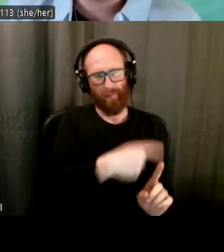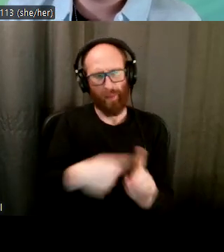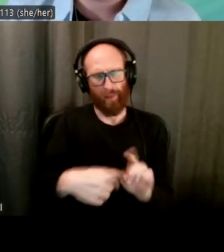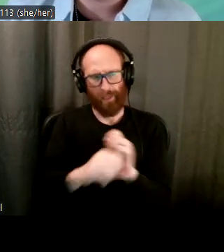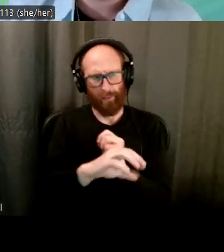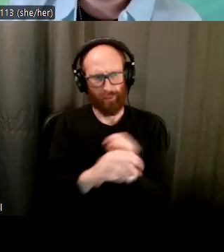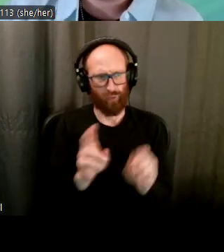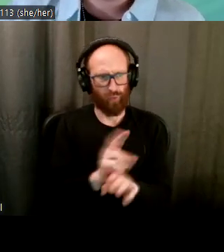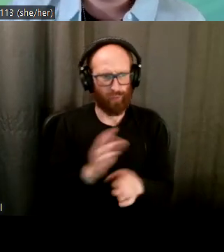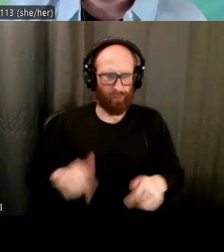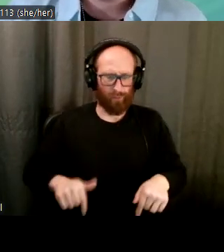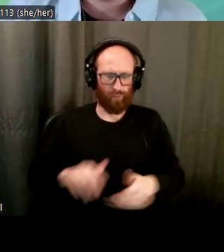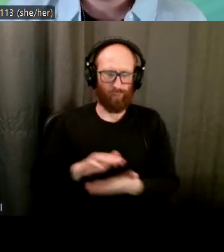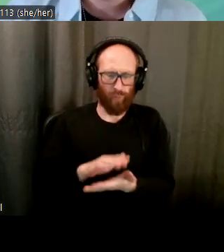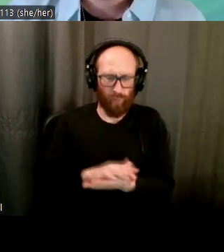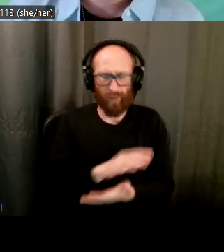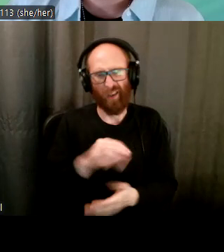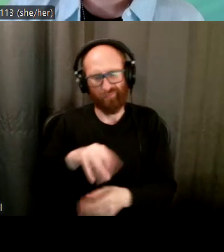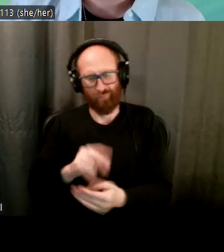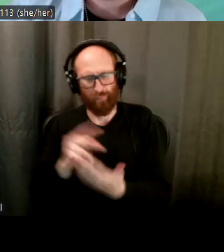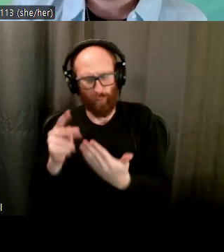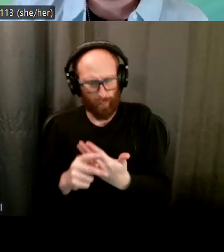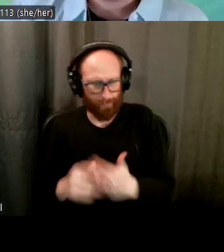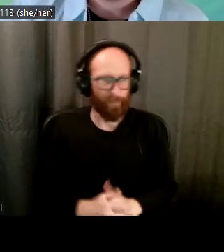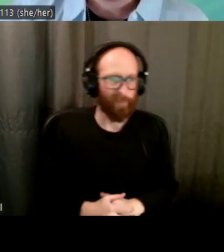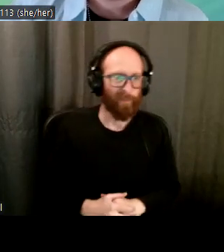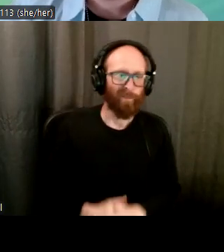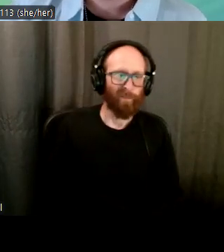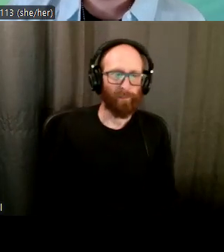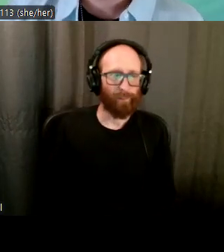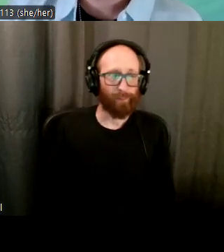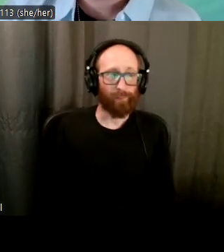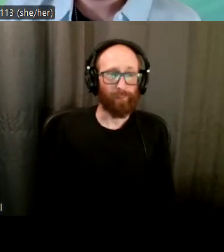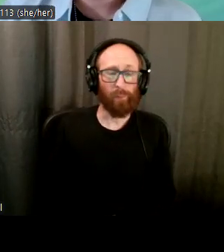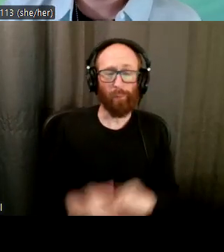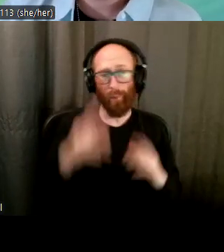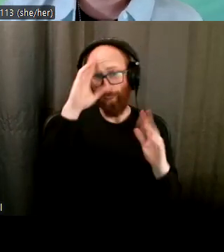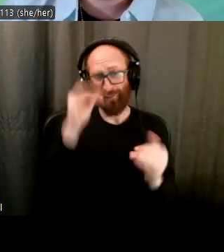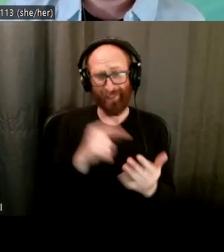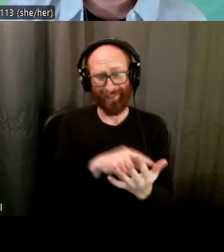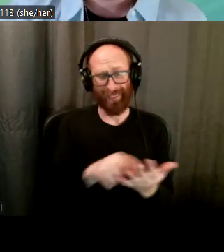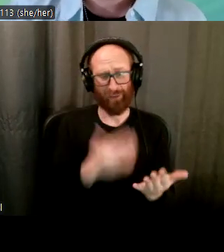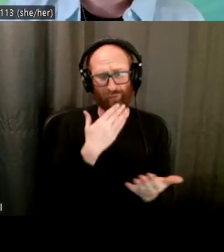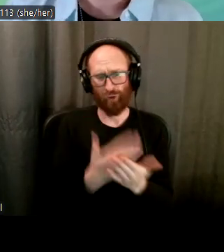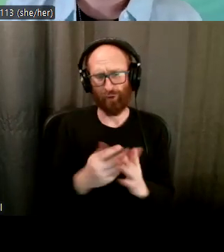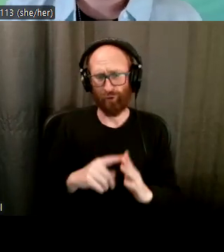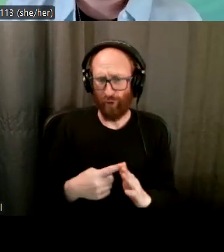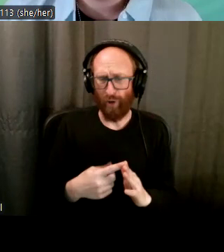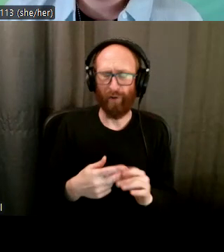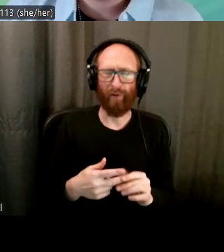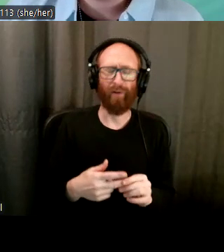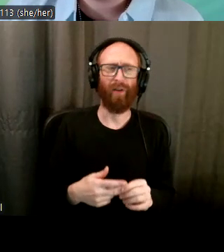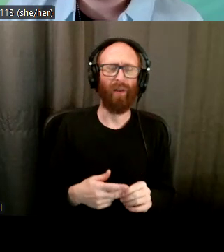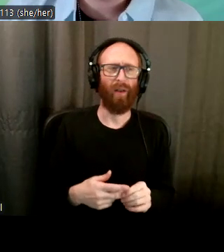and in our program. And hopefully that will give you a good place to start with speaking about